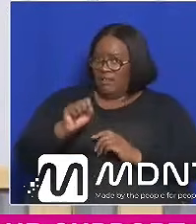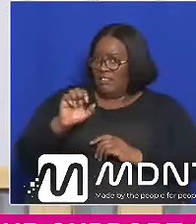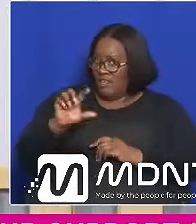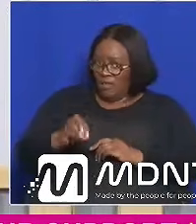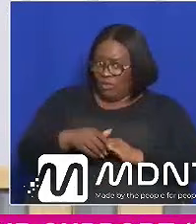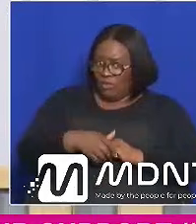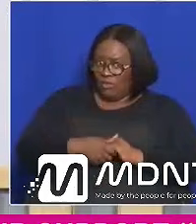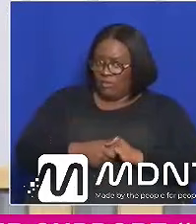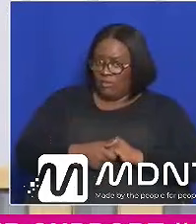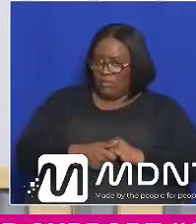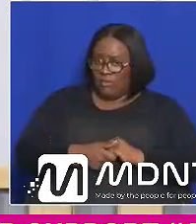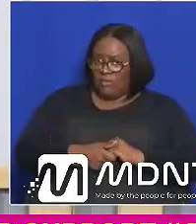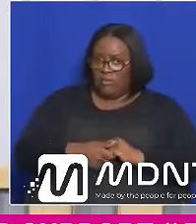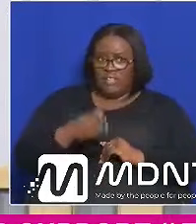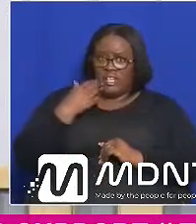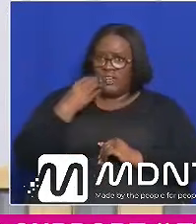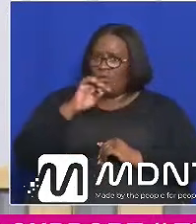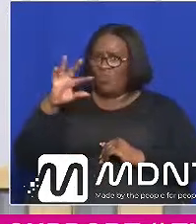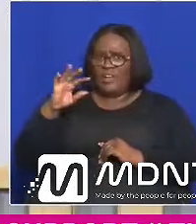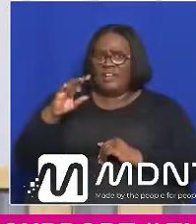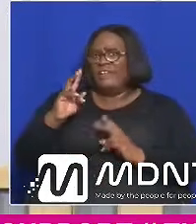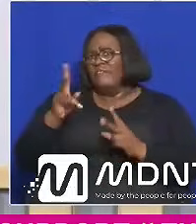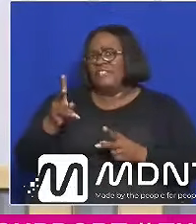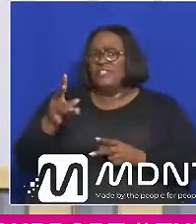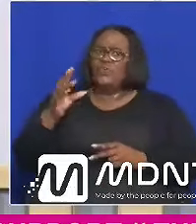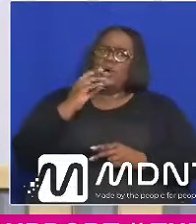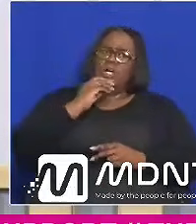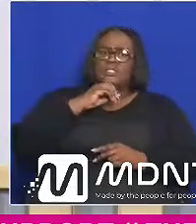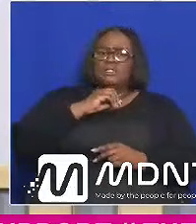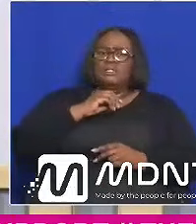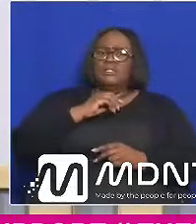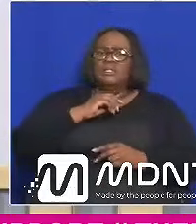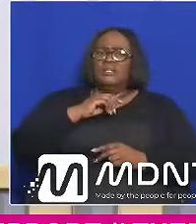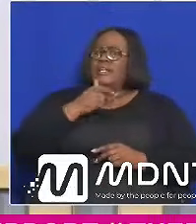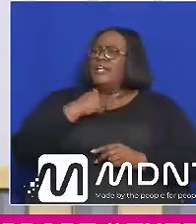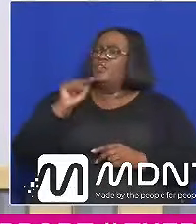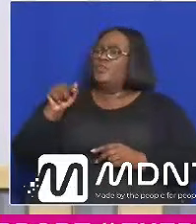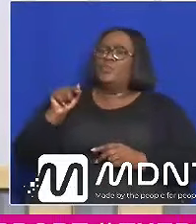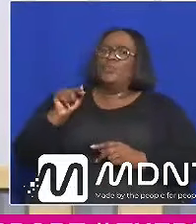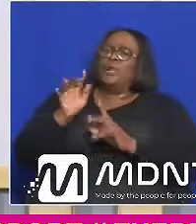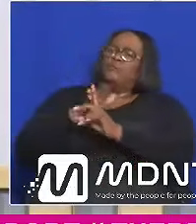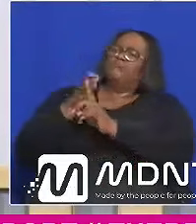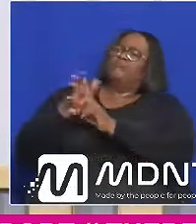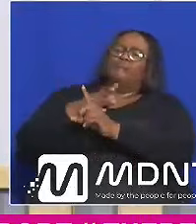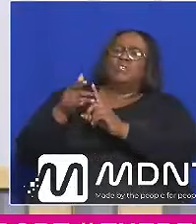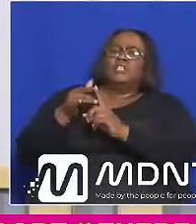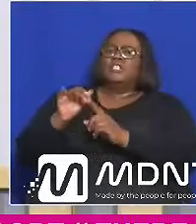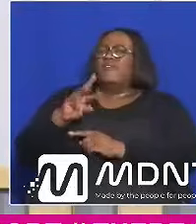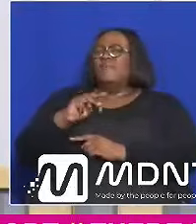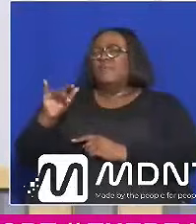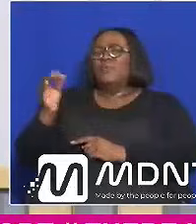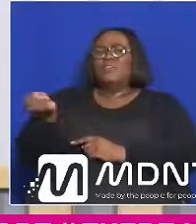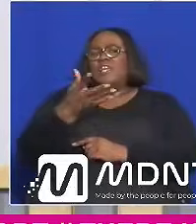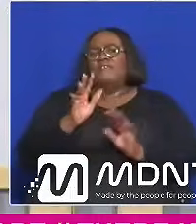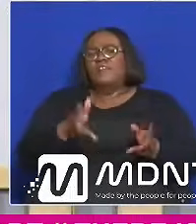it was only one visit, you will ask that, hey, this guy, you don't even persuade him, you just give you 5 million like that. Now, he wanted a lot